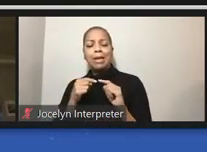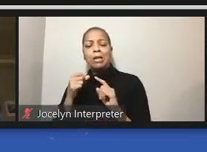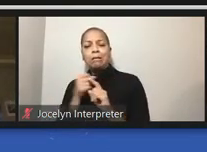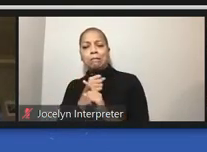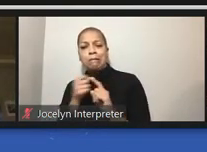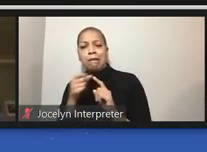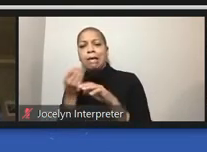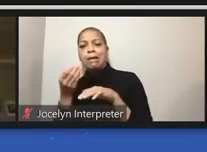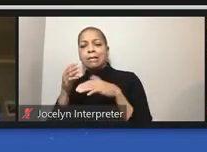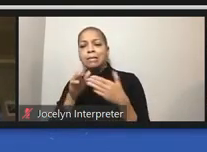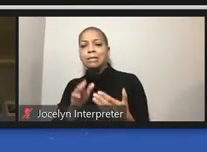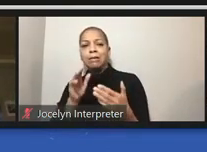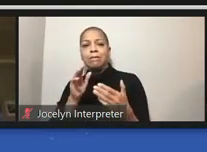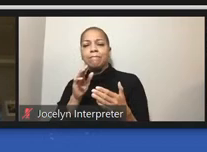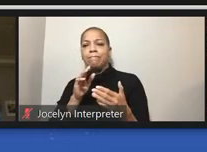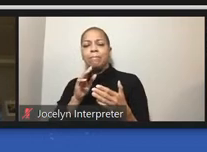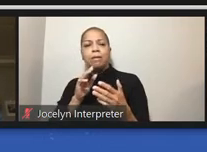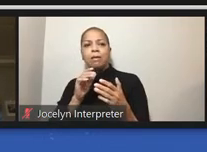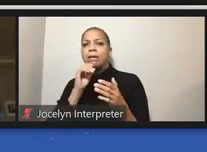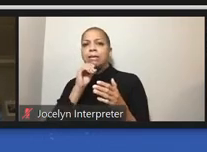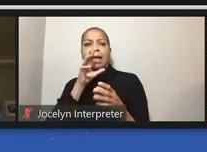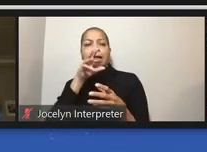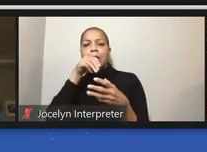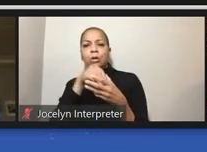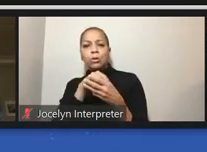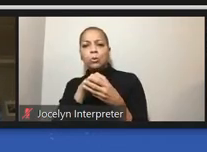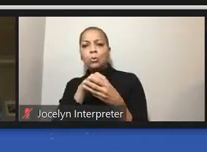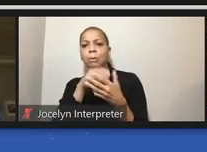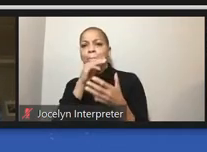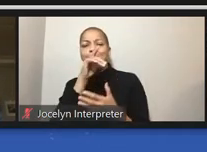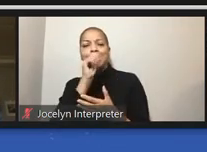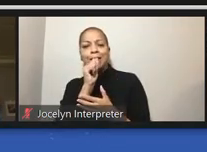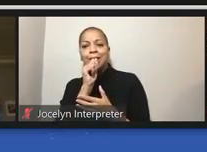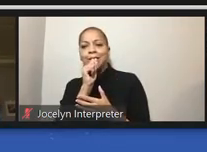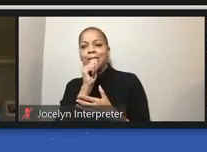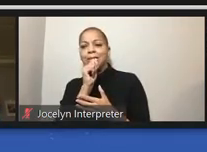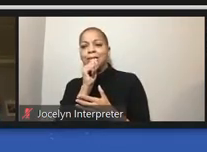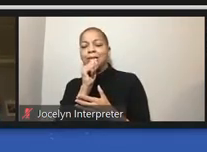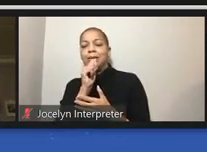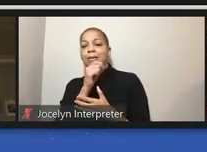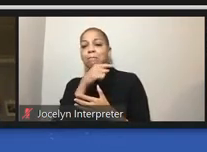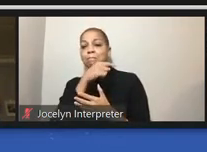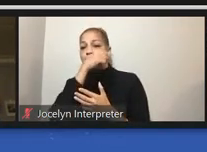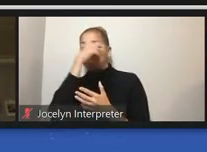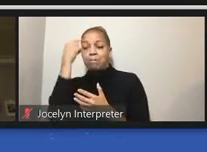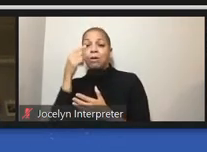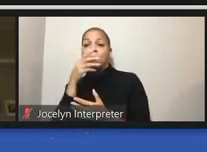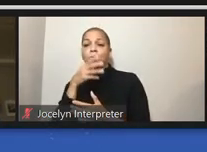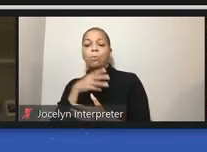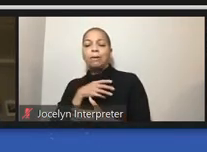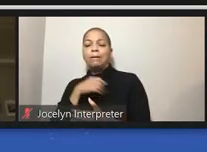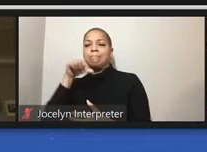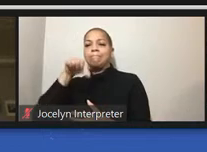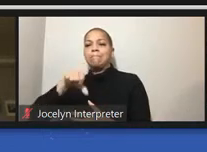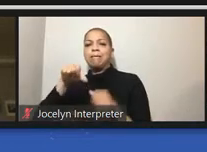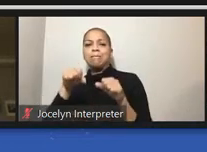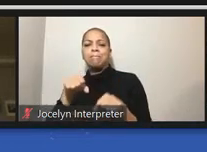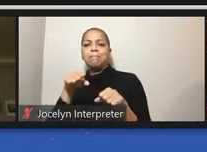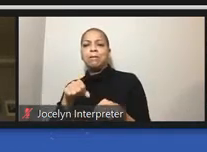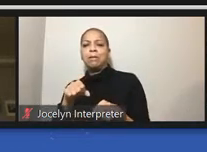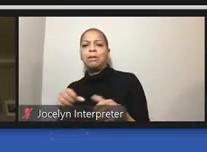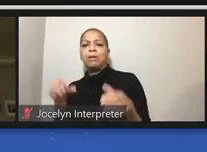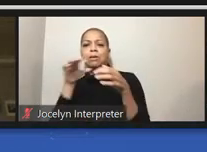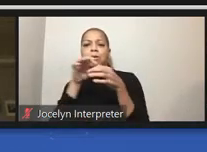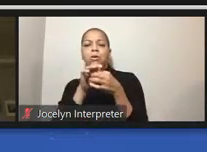from media narratives about social violence and victimization. Black women have been denied the ability to tap into what Wanzo